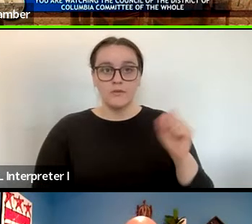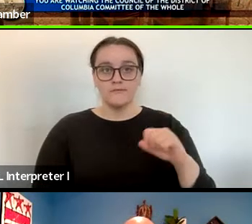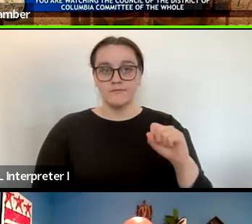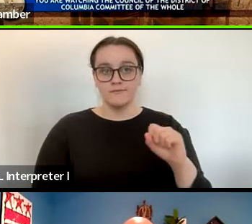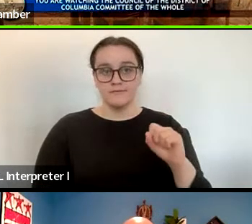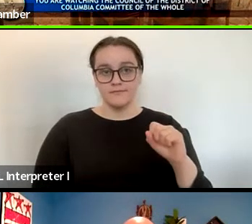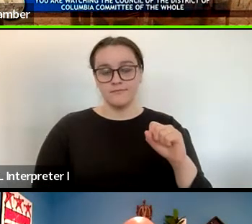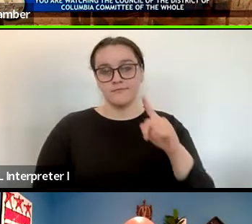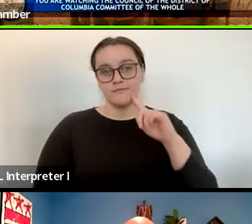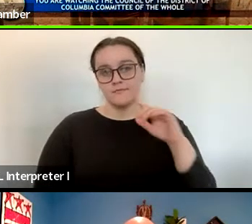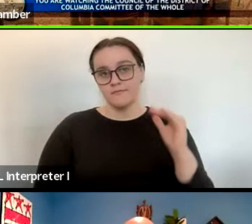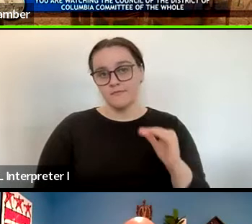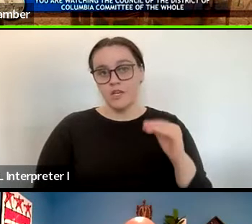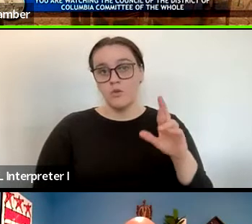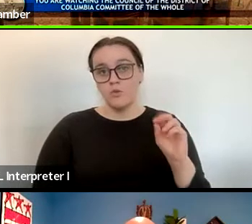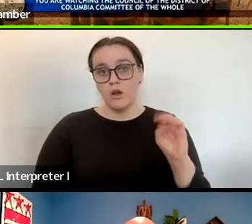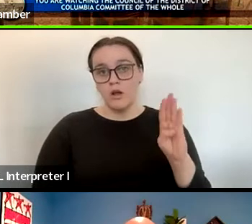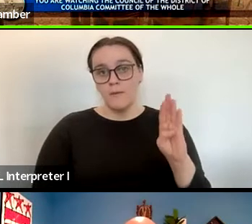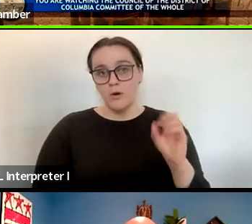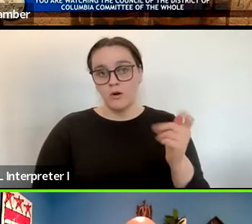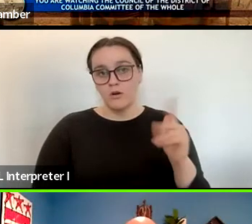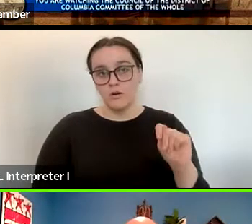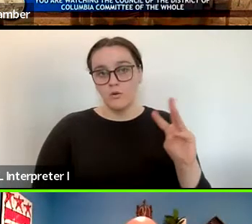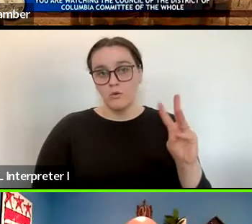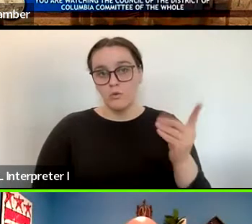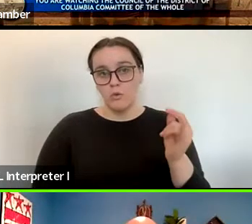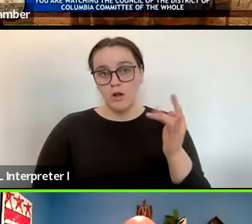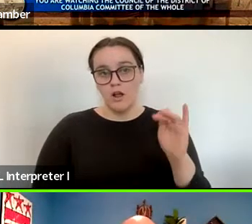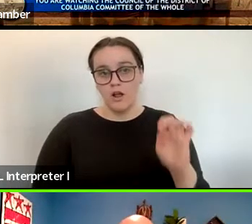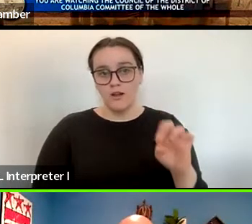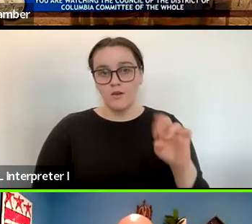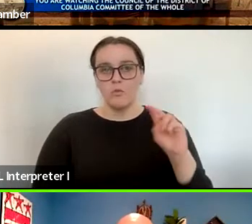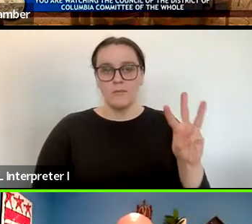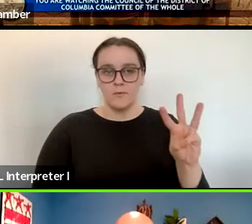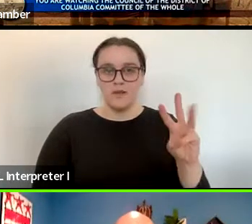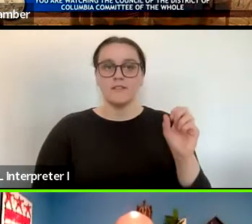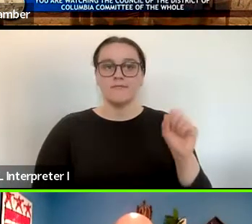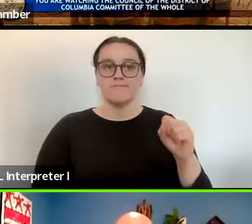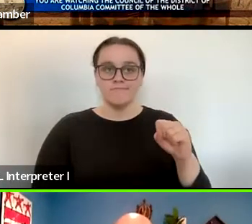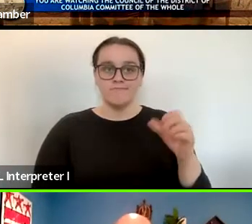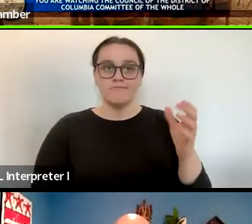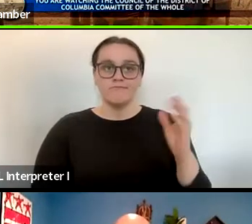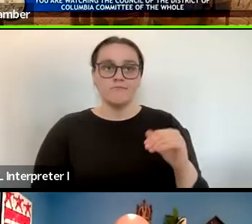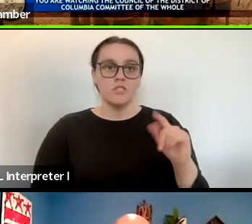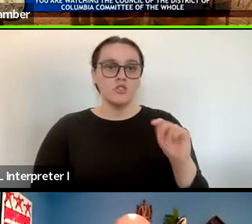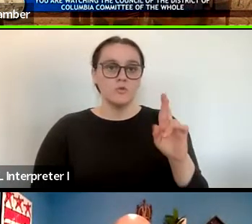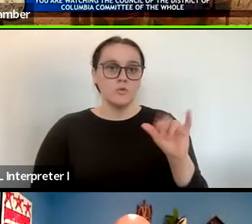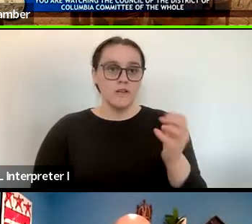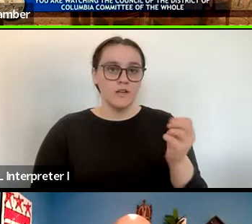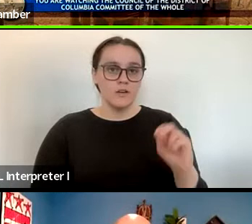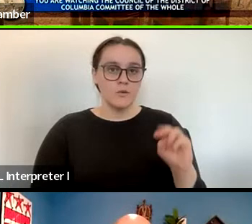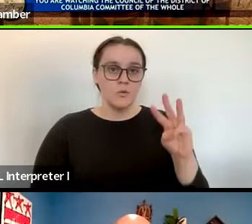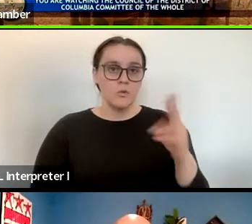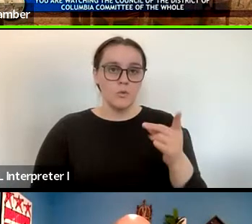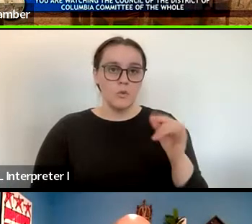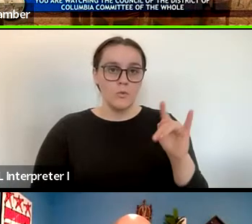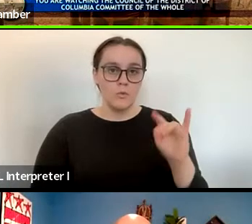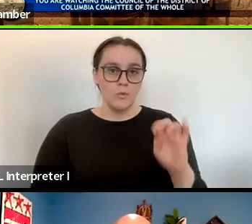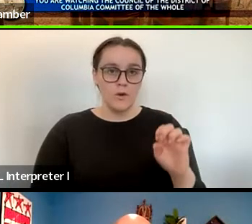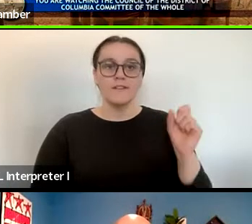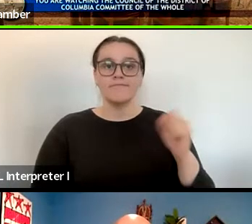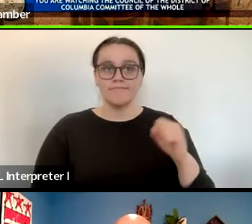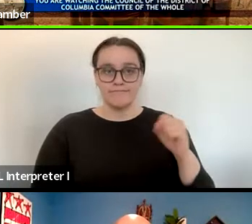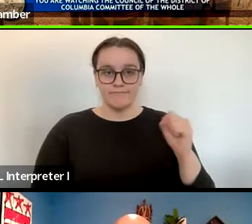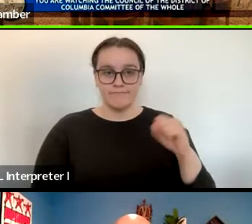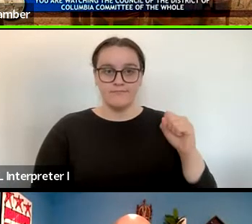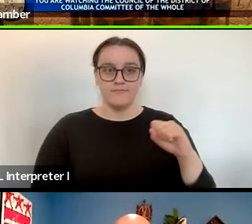Councilmember Pinto votes yes. Councilmember Robert White. Yes. Councilmember Robert White votes yes. Councilmember Trayon White. Yes. Councilmember Trayon